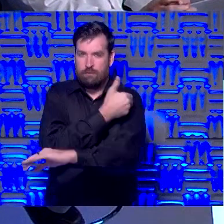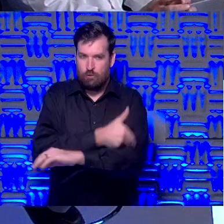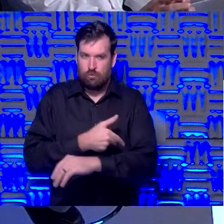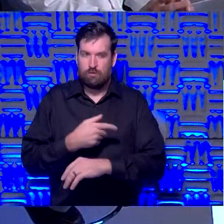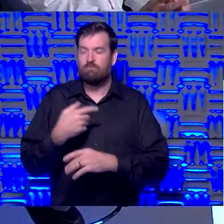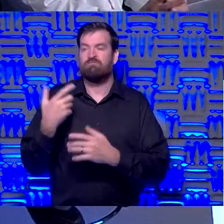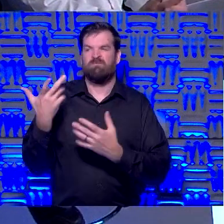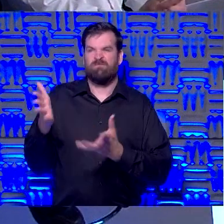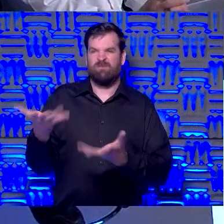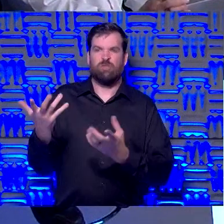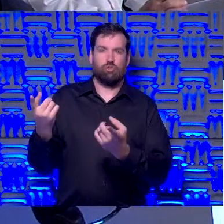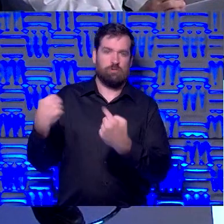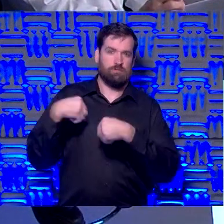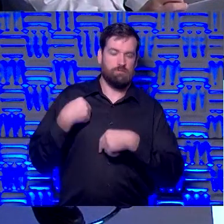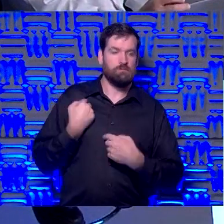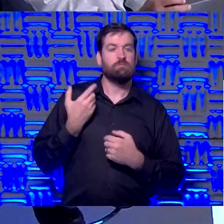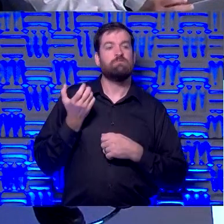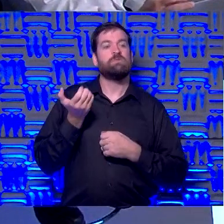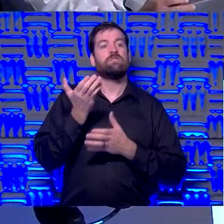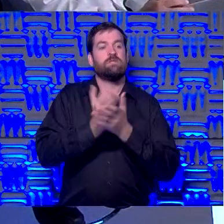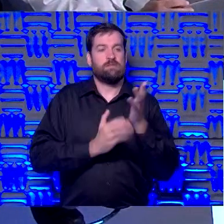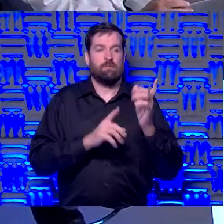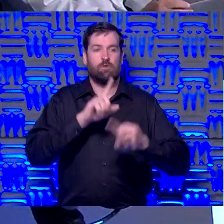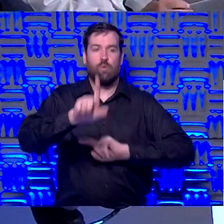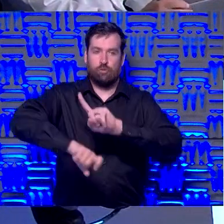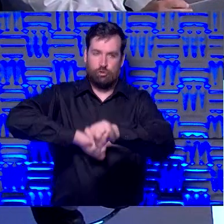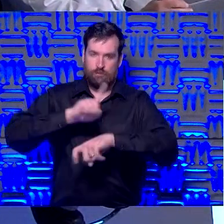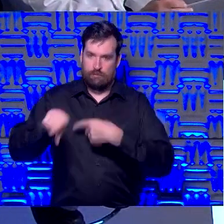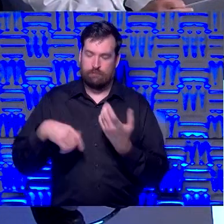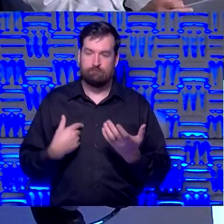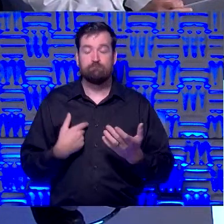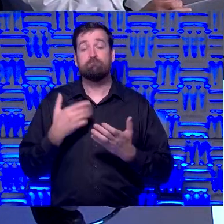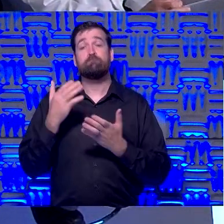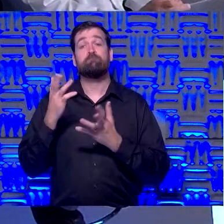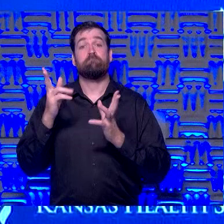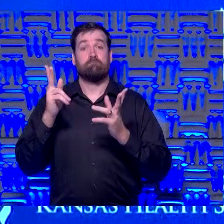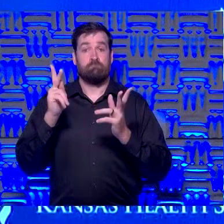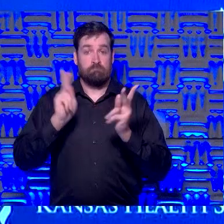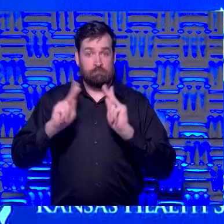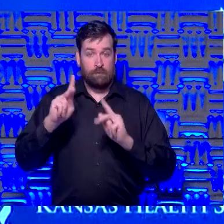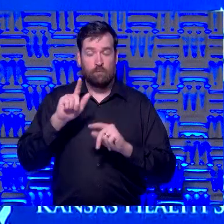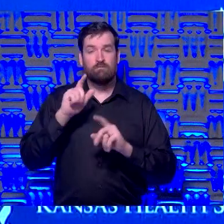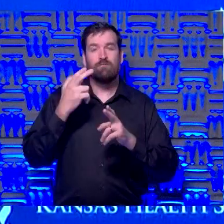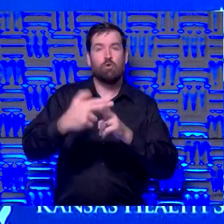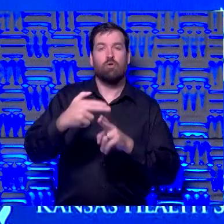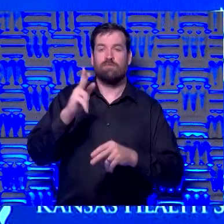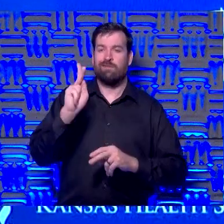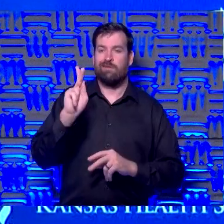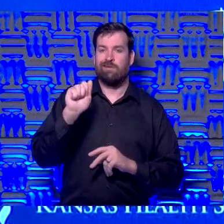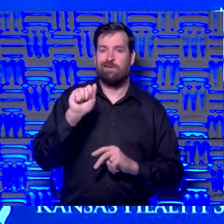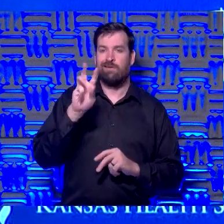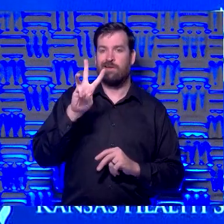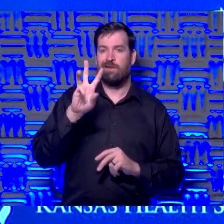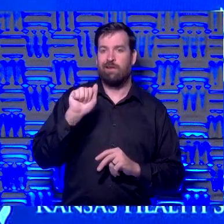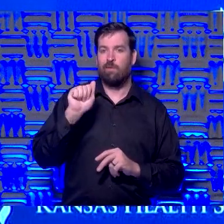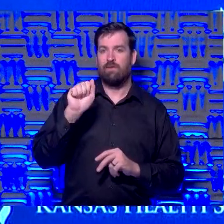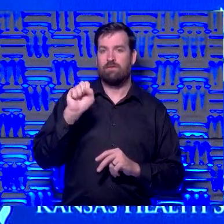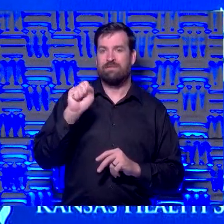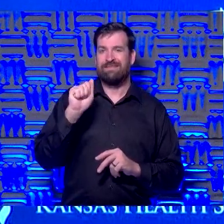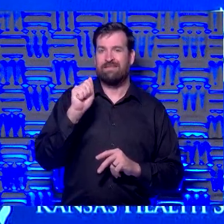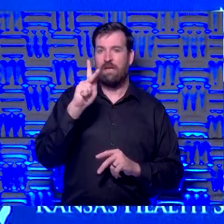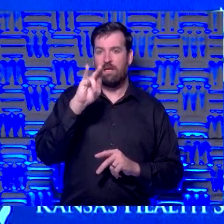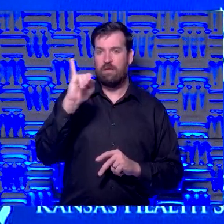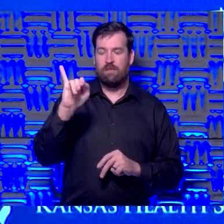been on our program once before because we addressed some of those questions. We'll hear some of their experience. They'd had some of the people who had the Kawasaki-like syndrome. They'll be back with us on